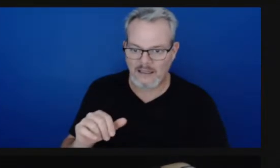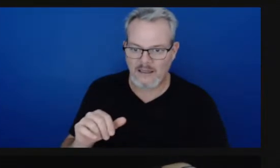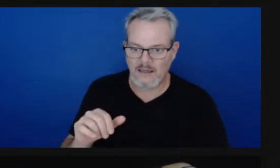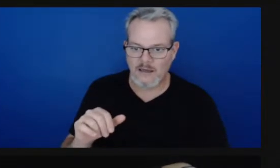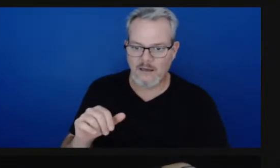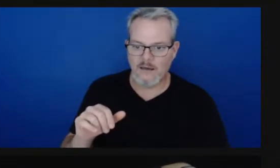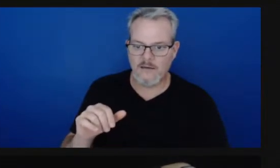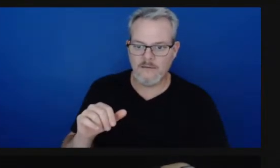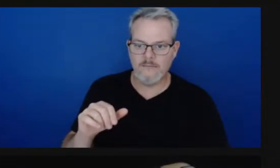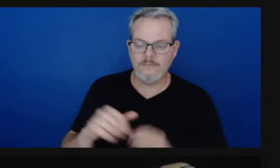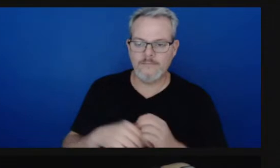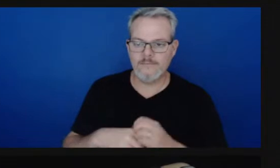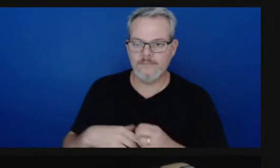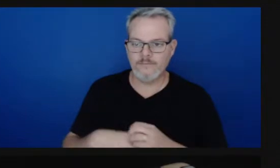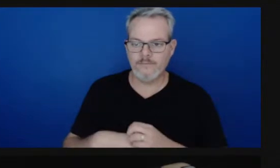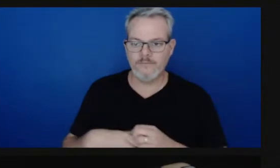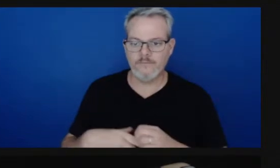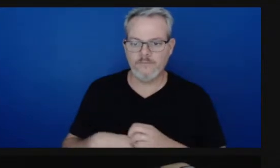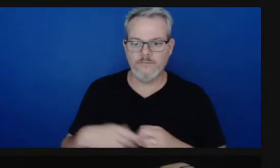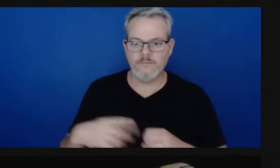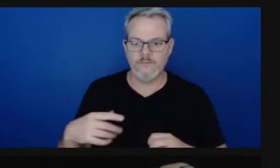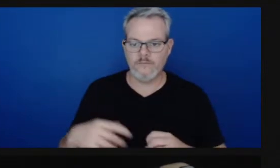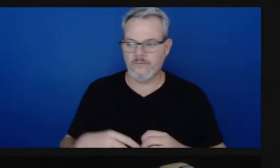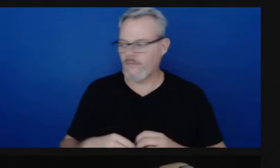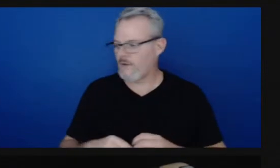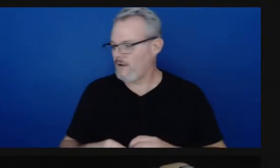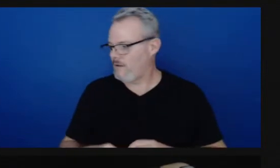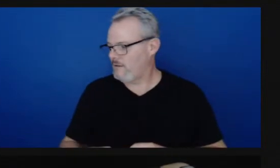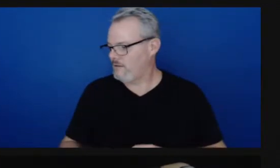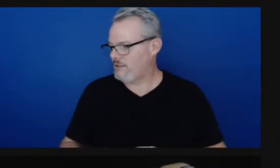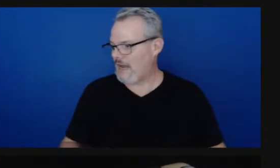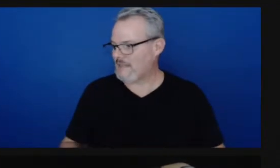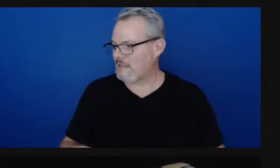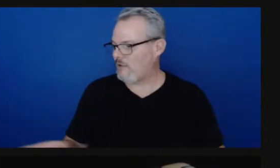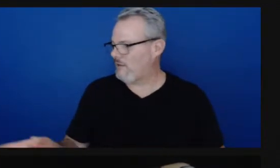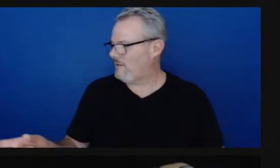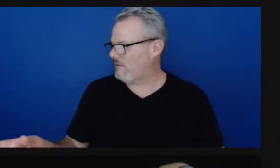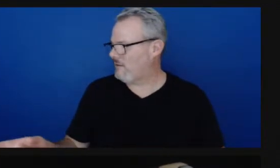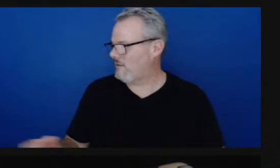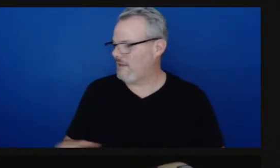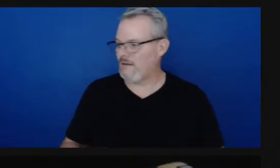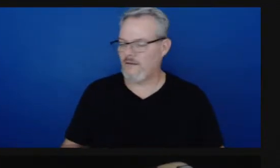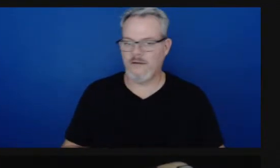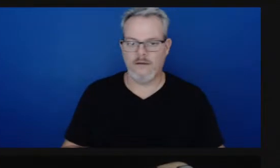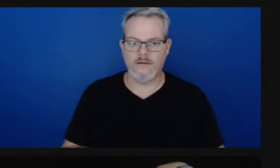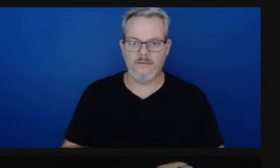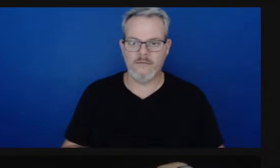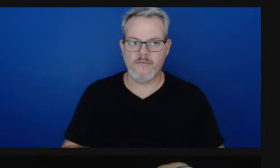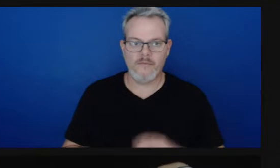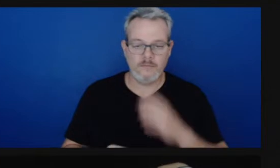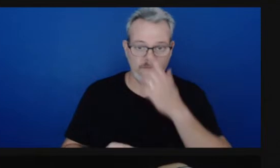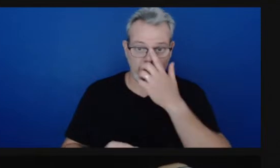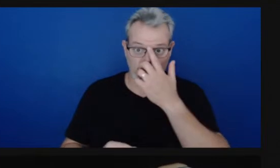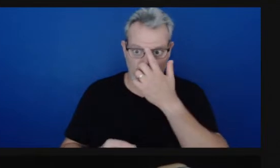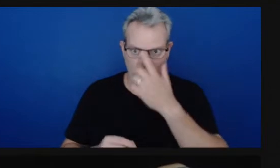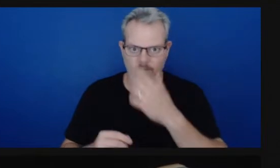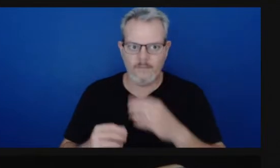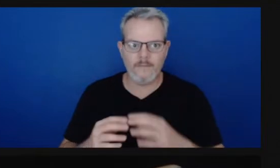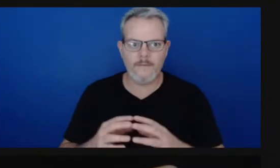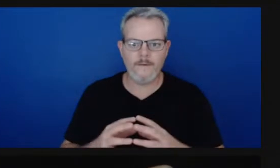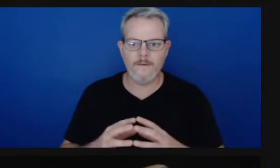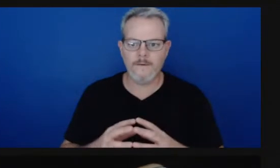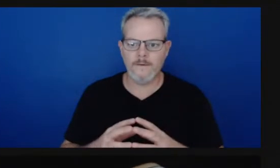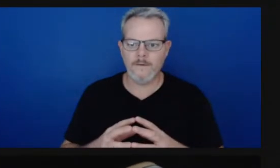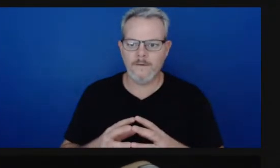southeast, right, which is not surprising if the magma is coming all the way to this area of collection. This